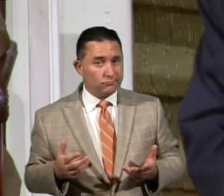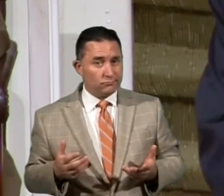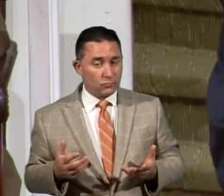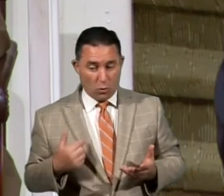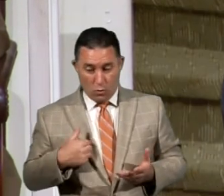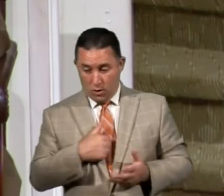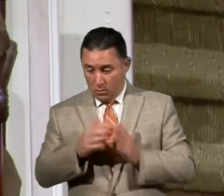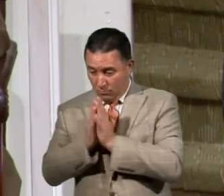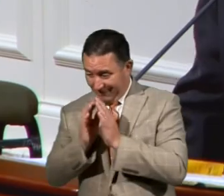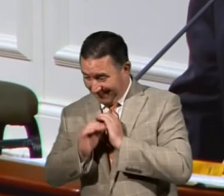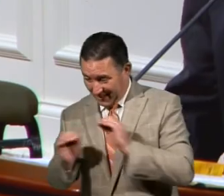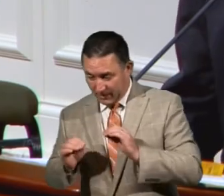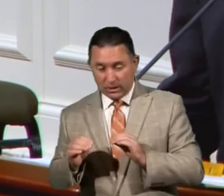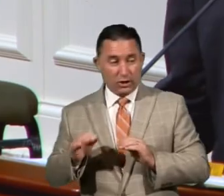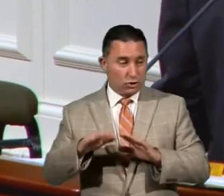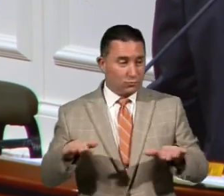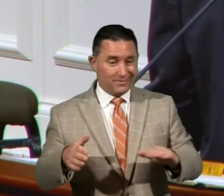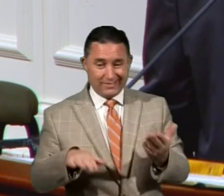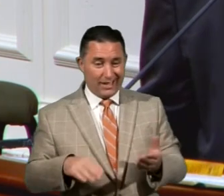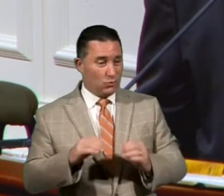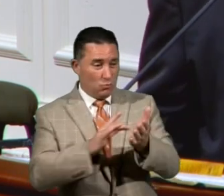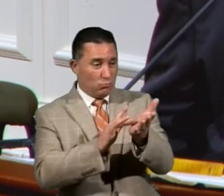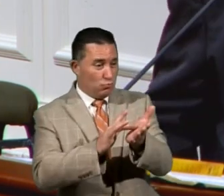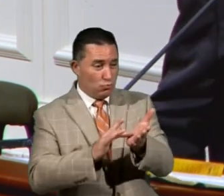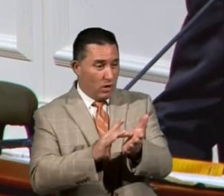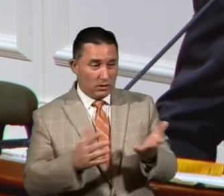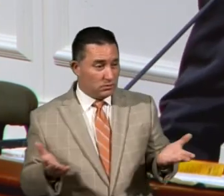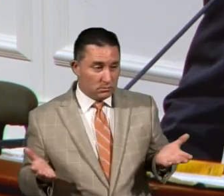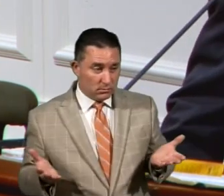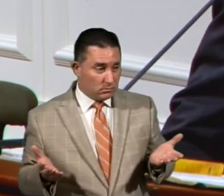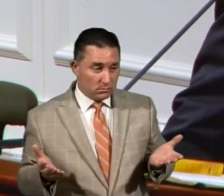If we don't pray, our kids die. There's no medicines.